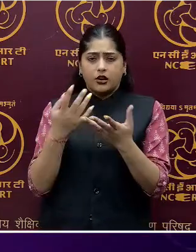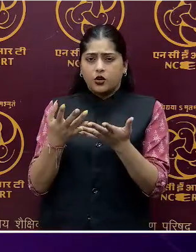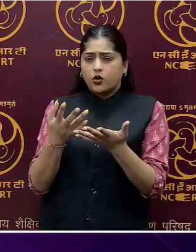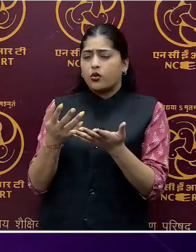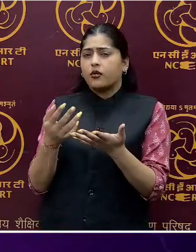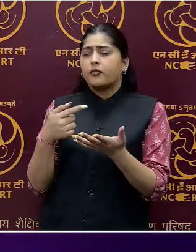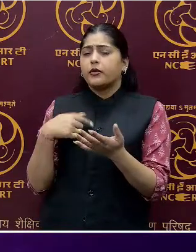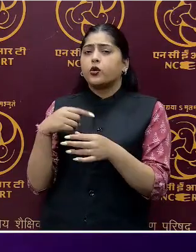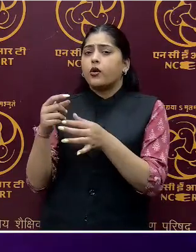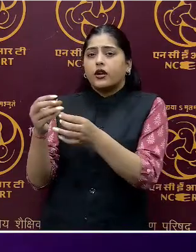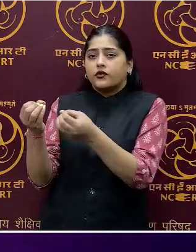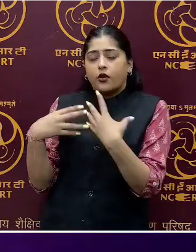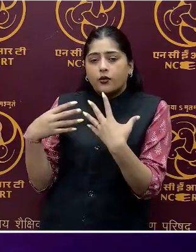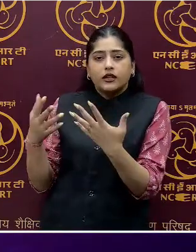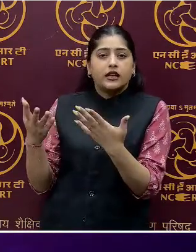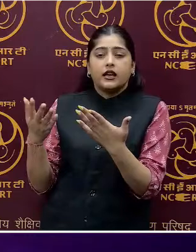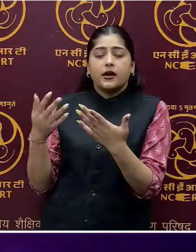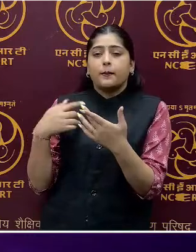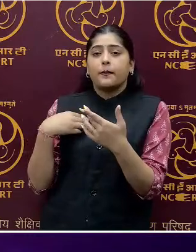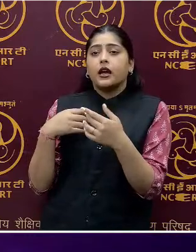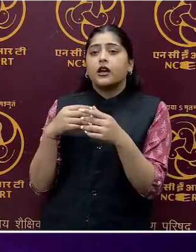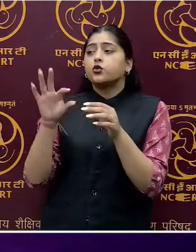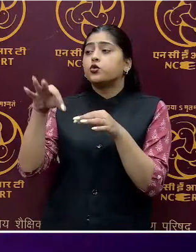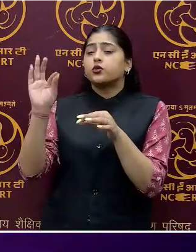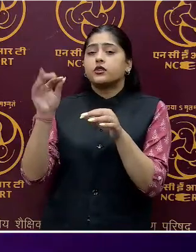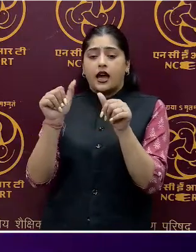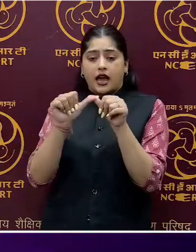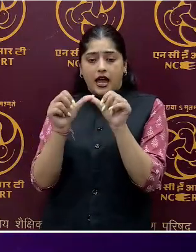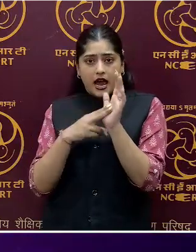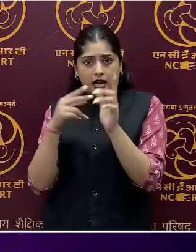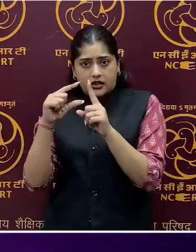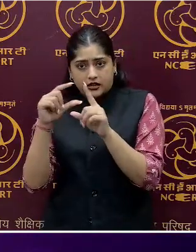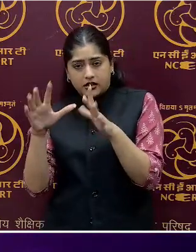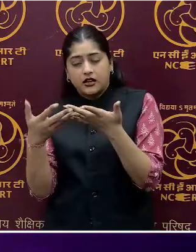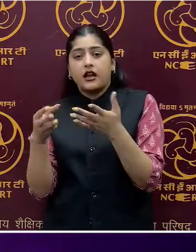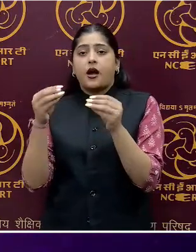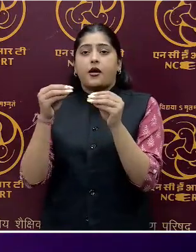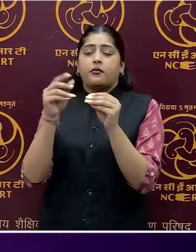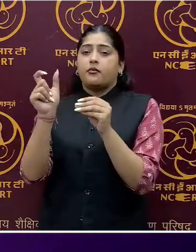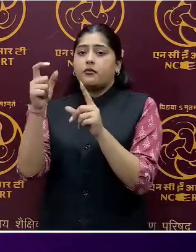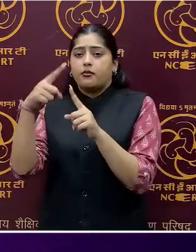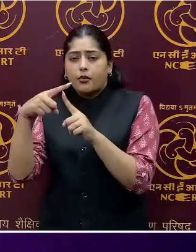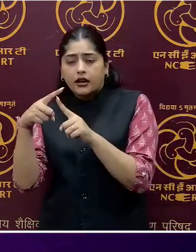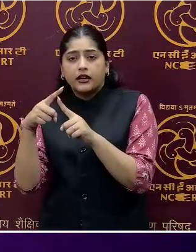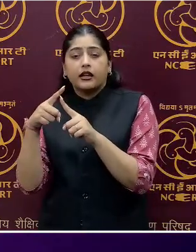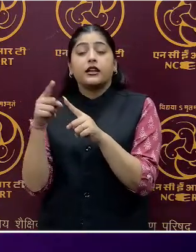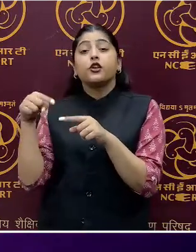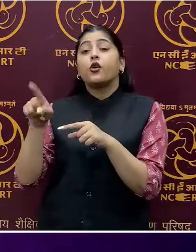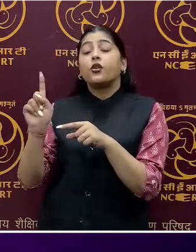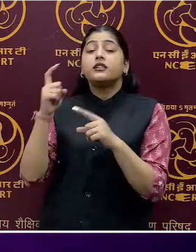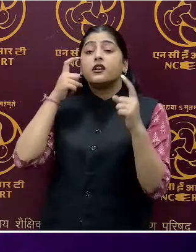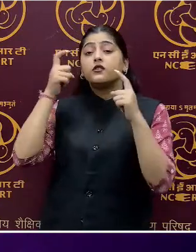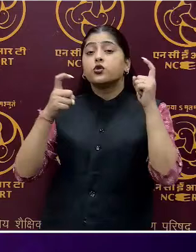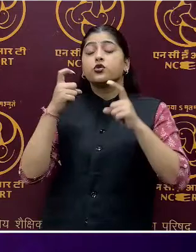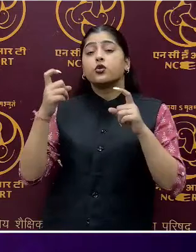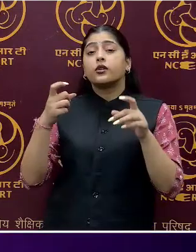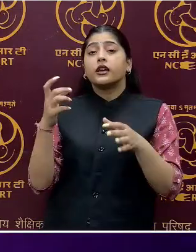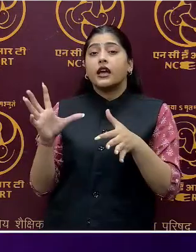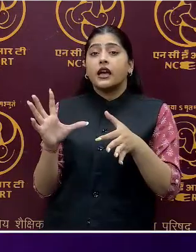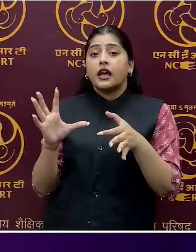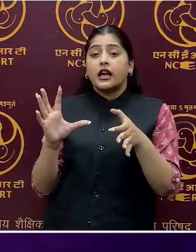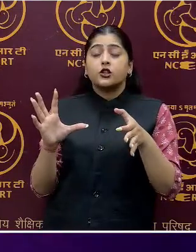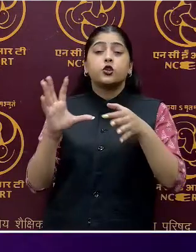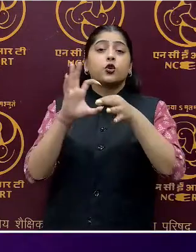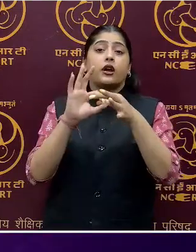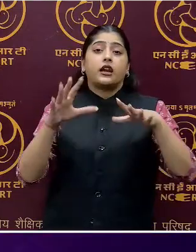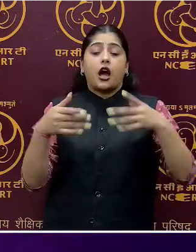to use but? Yes, you have to use and or but. You have to find it out yourself as what will come here, that